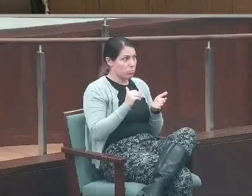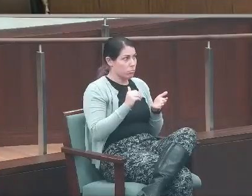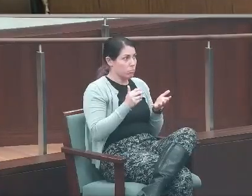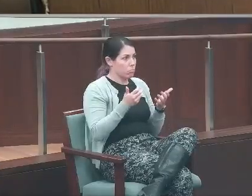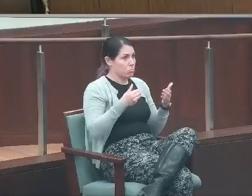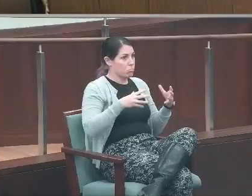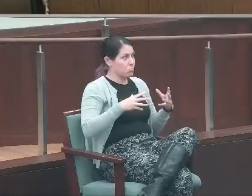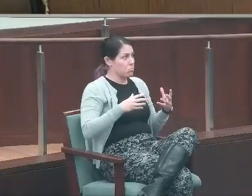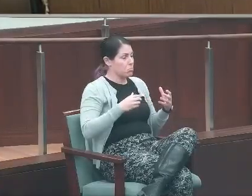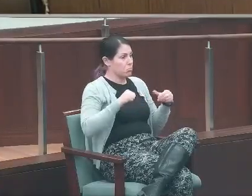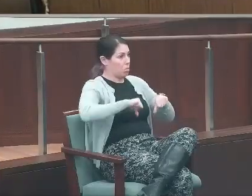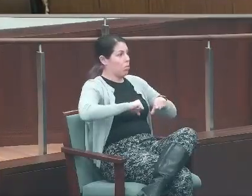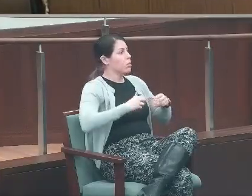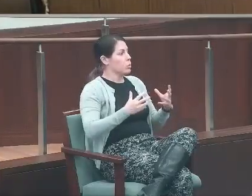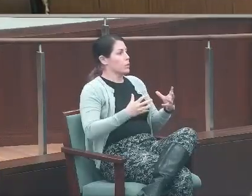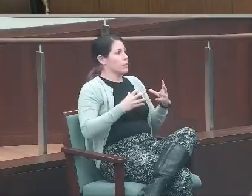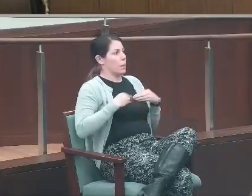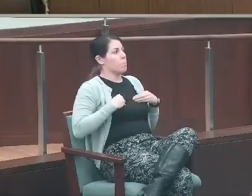to that first group.